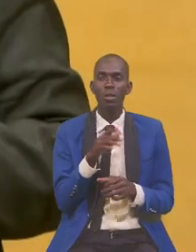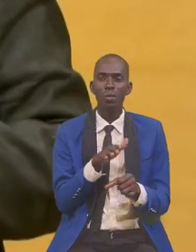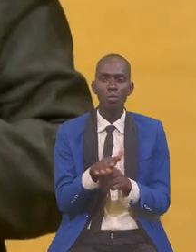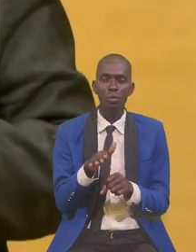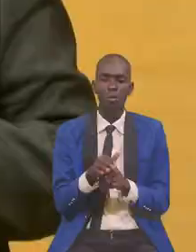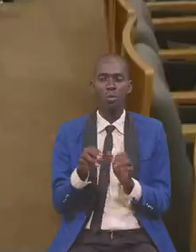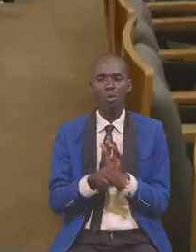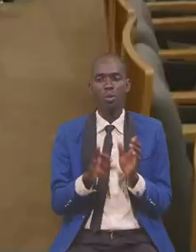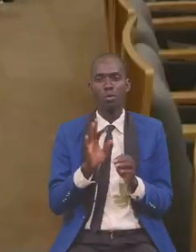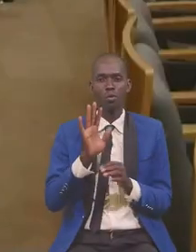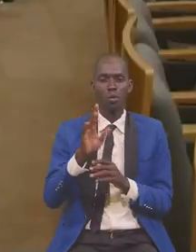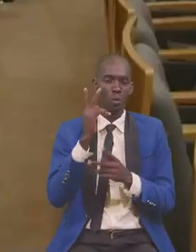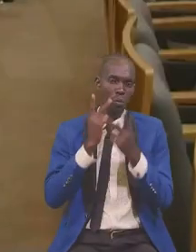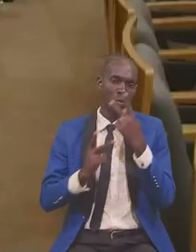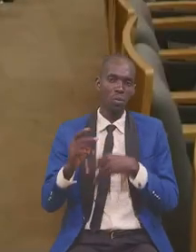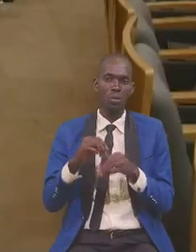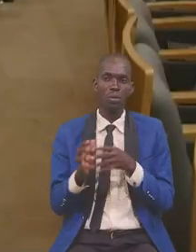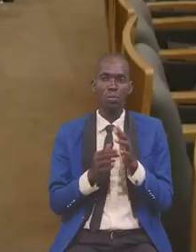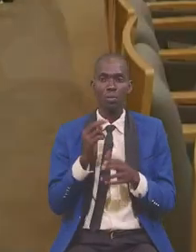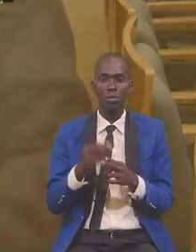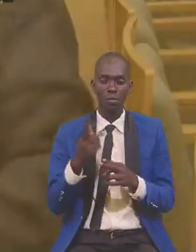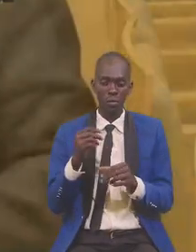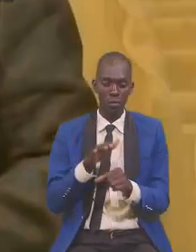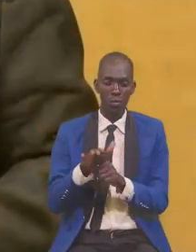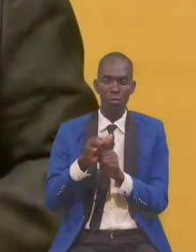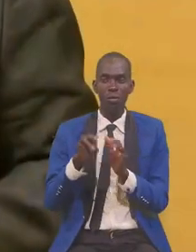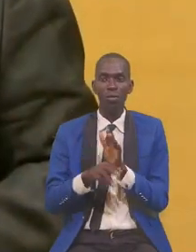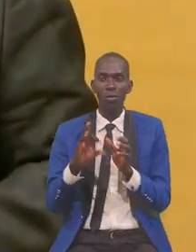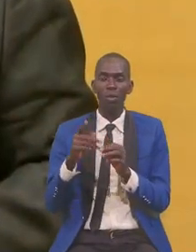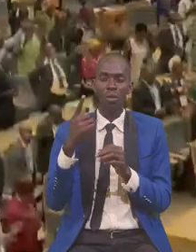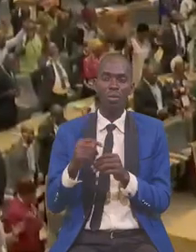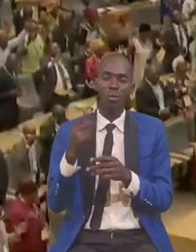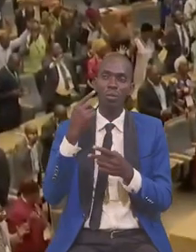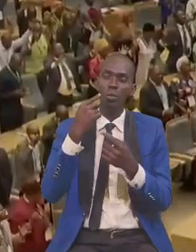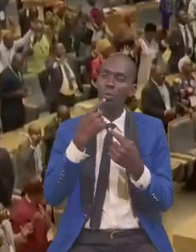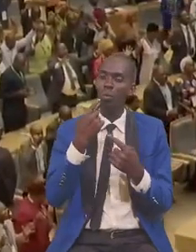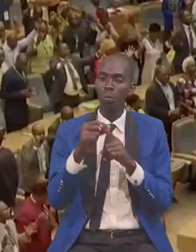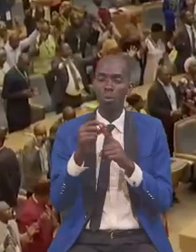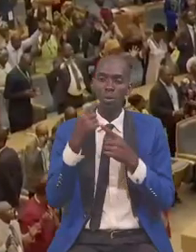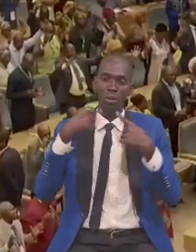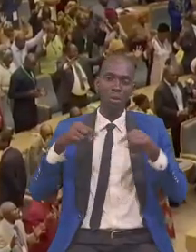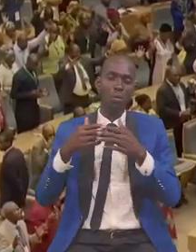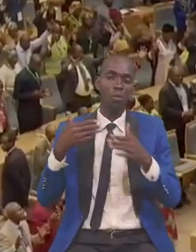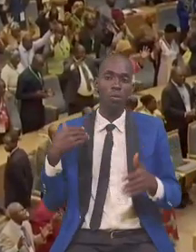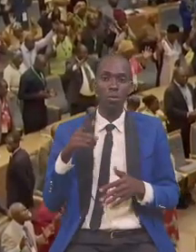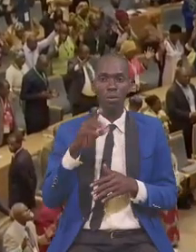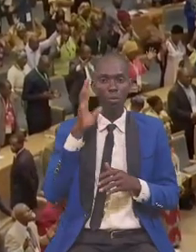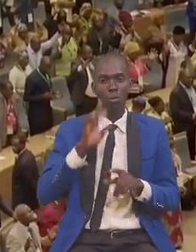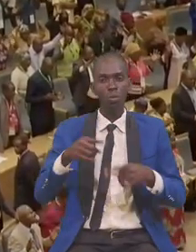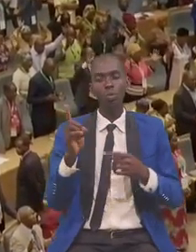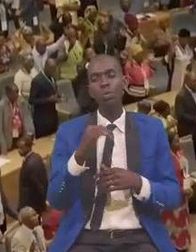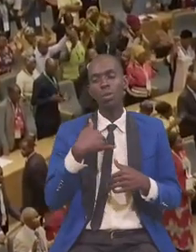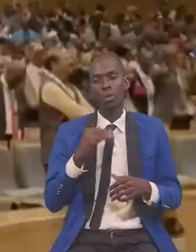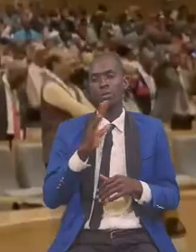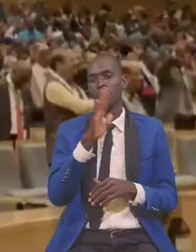the prophecy. Amen. The fulfillment of the prediction. Amen. You'll go where you have never